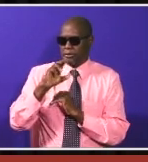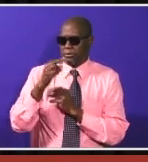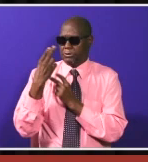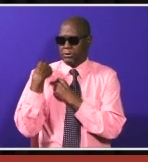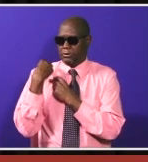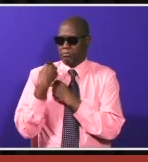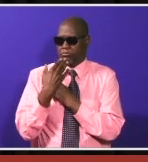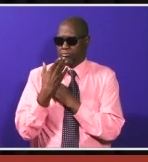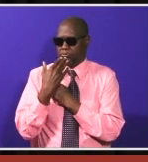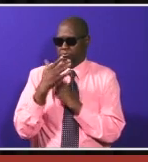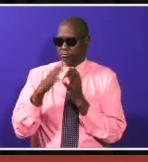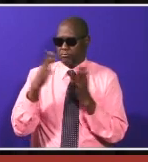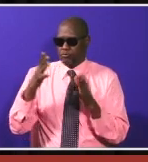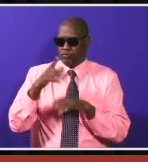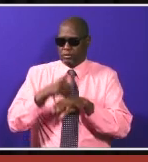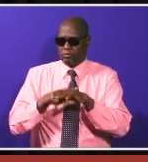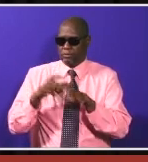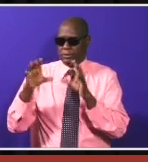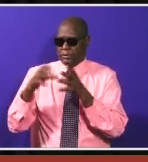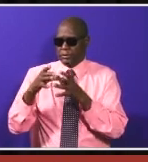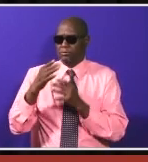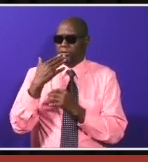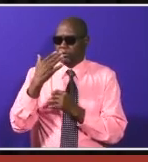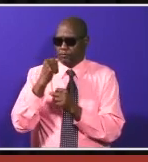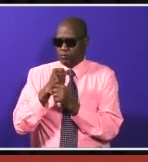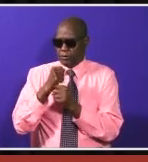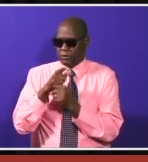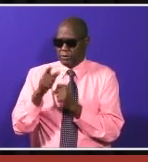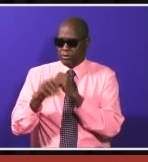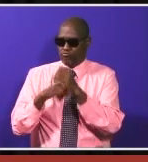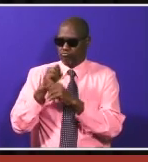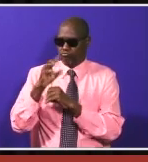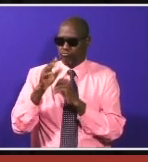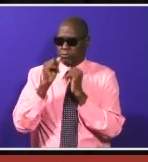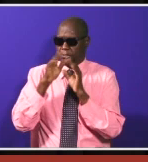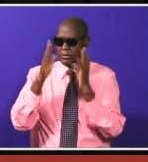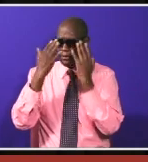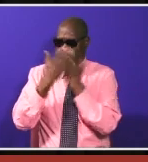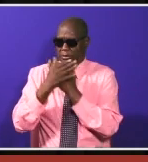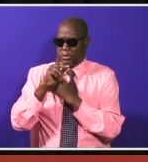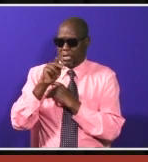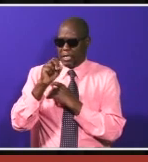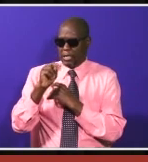time. And thank you so much for the whole team that made this broadcast a success. Have yourselves a blessed night. My name is Ken